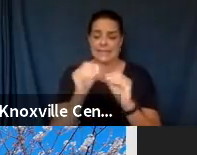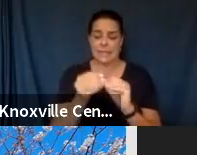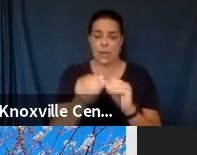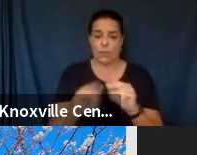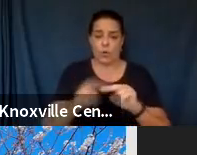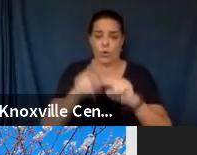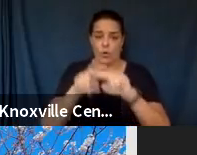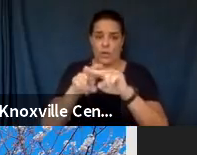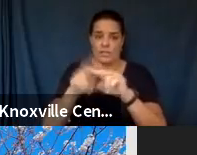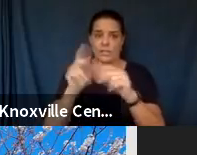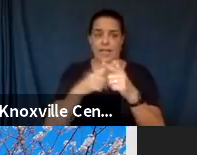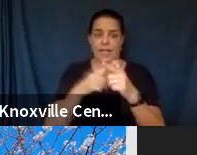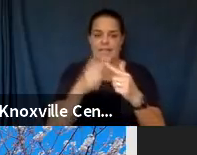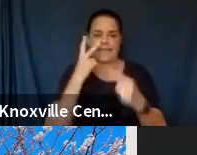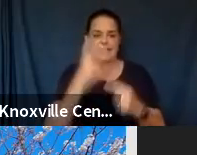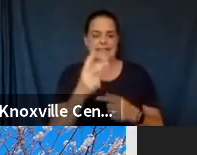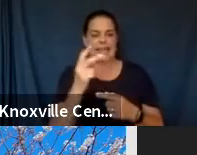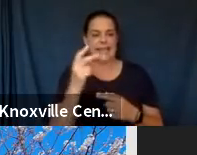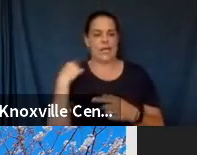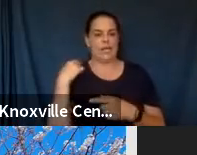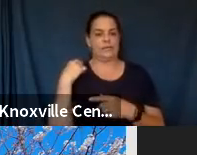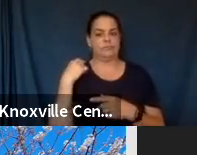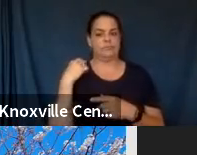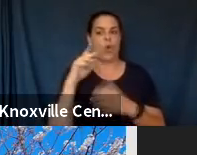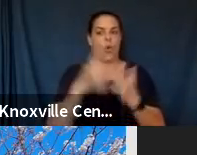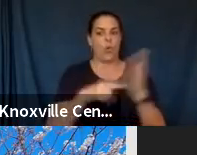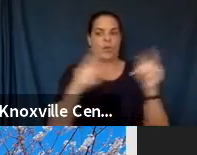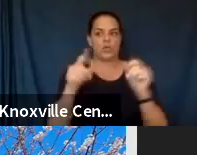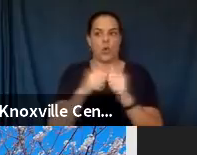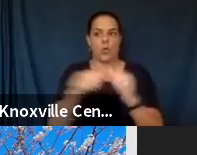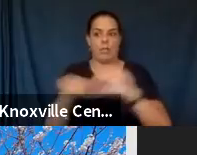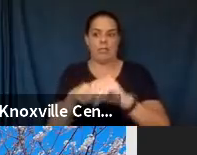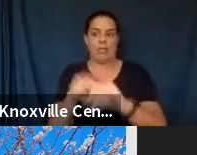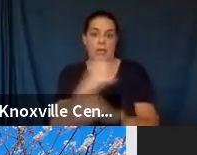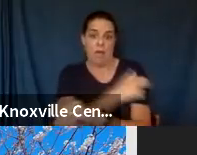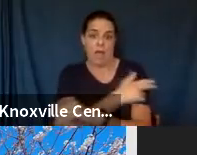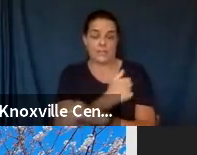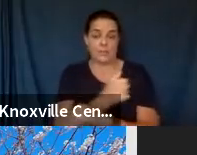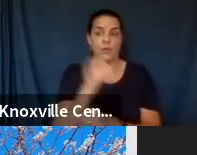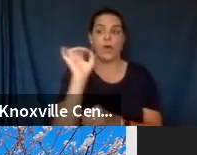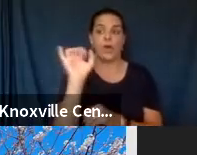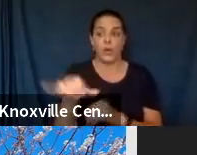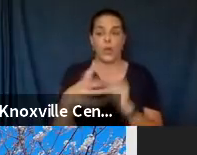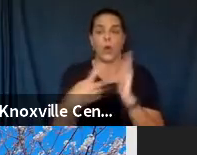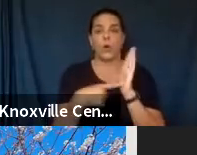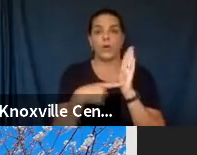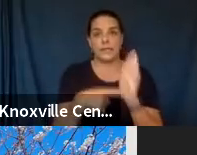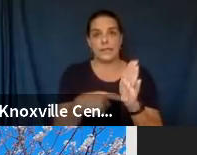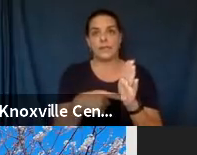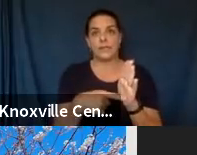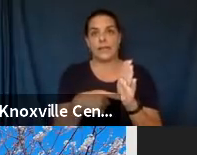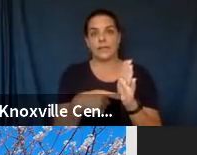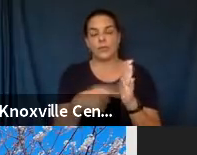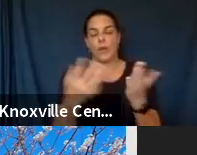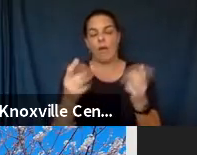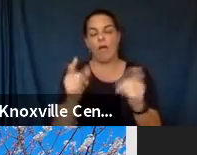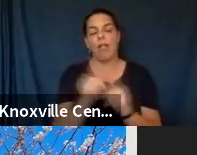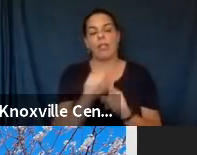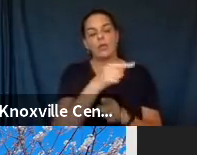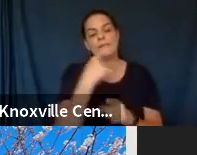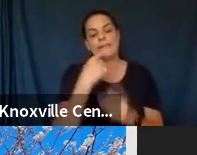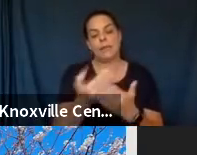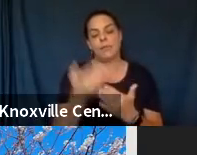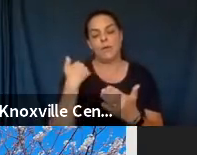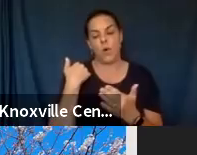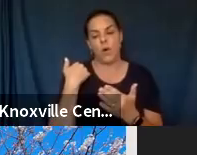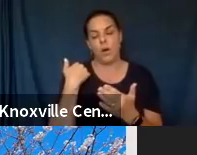and look at the trends in hospitalizations, those are indicators of, as you've said before,